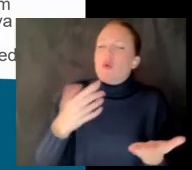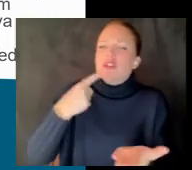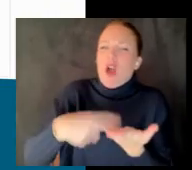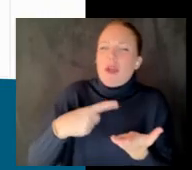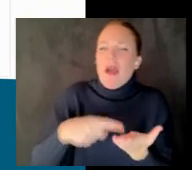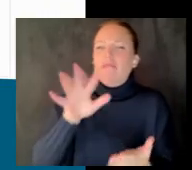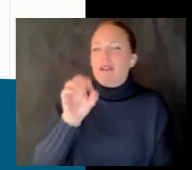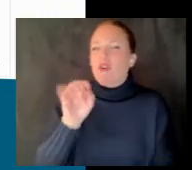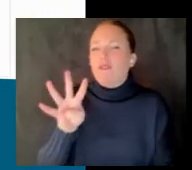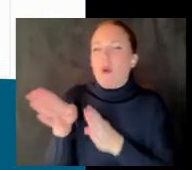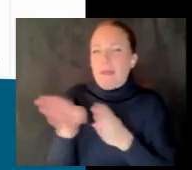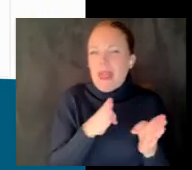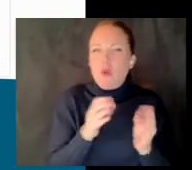plan.